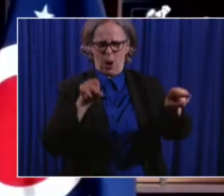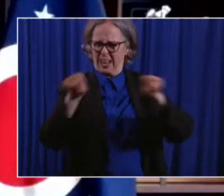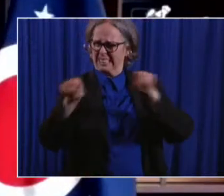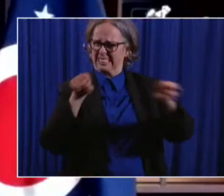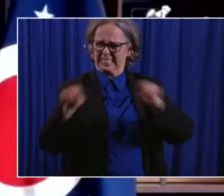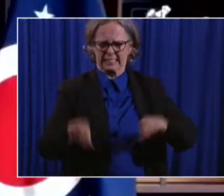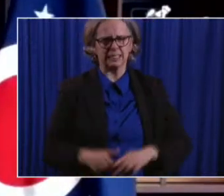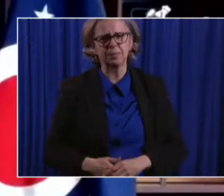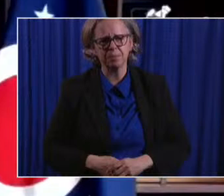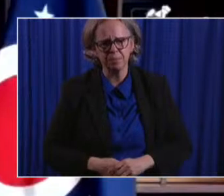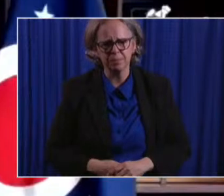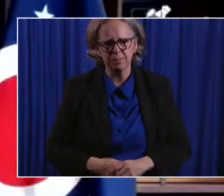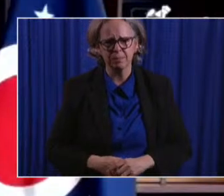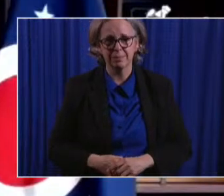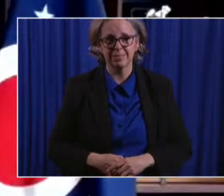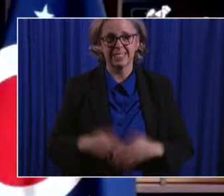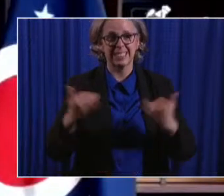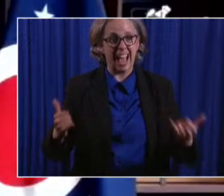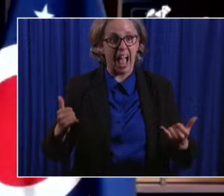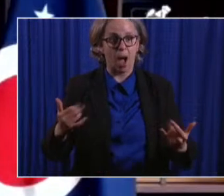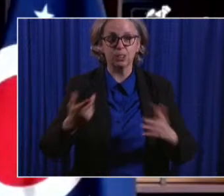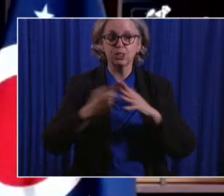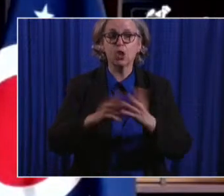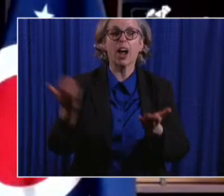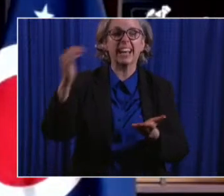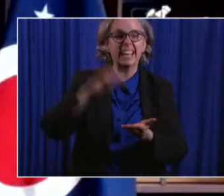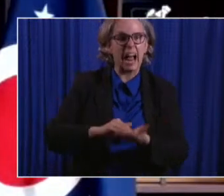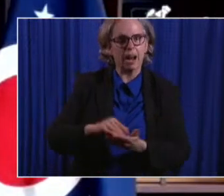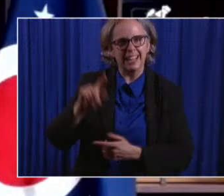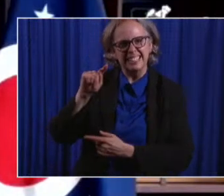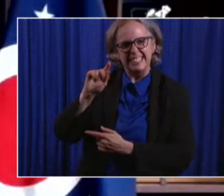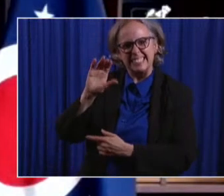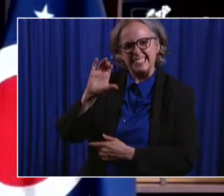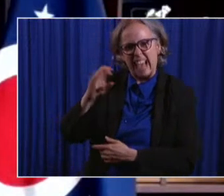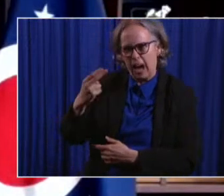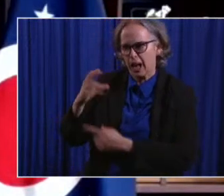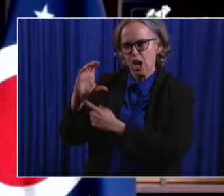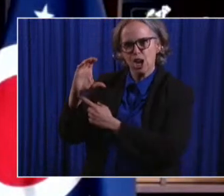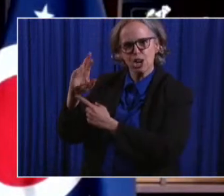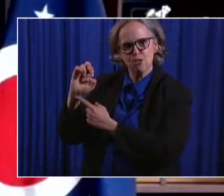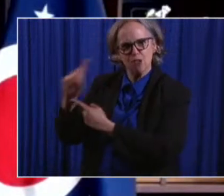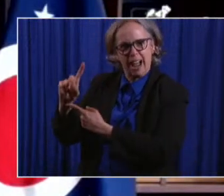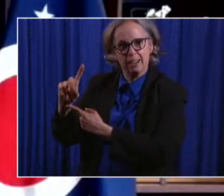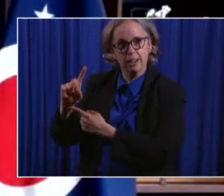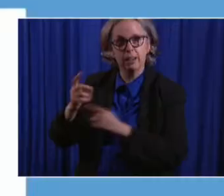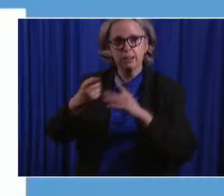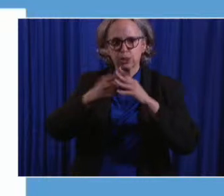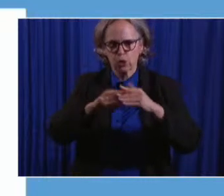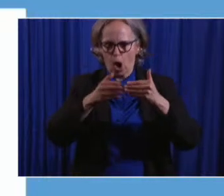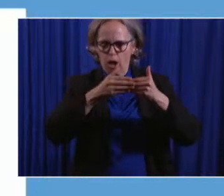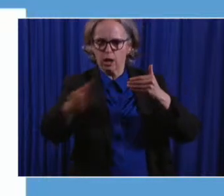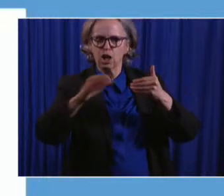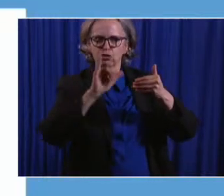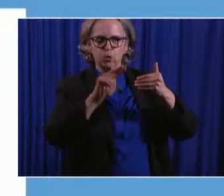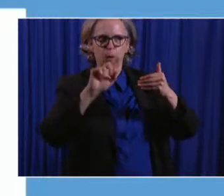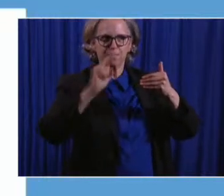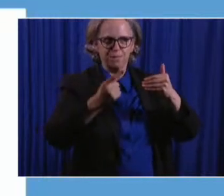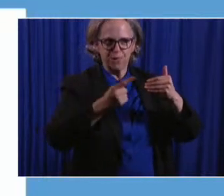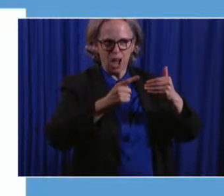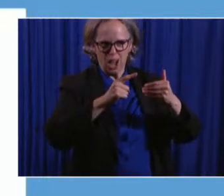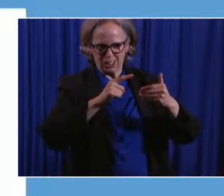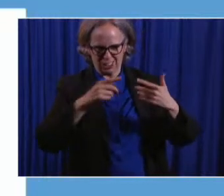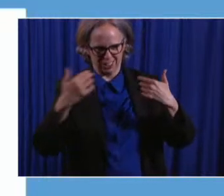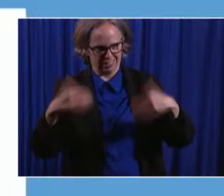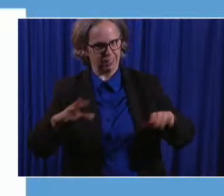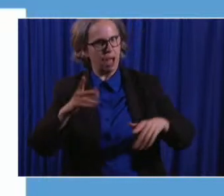of tech cred opening on starting June 1 through June 30th. We have some funds that we're going to make available for a